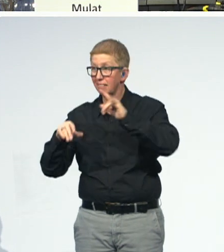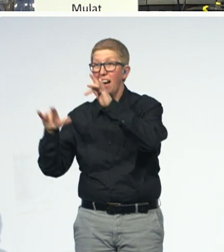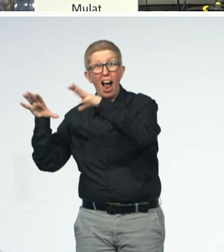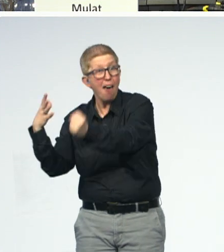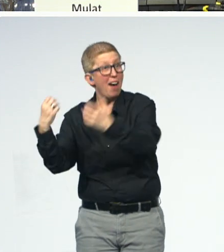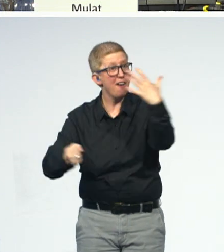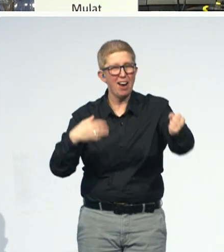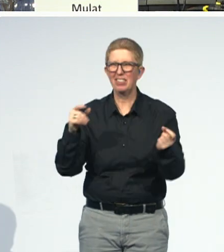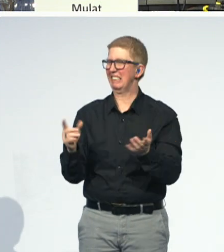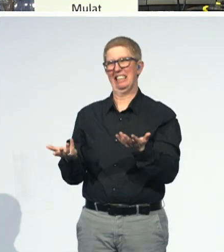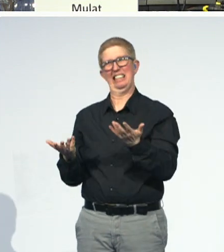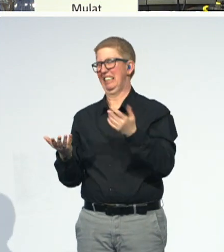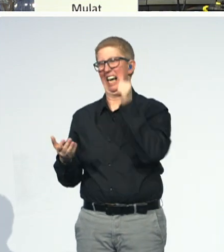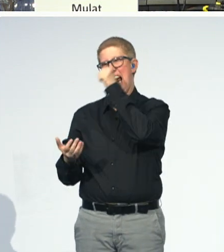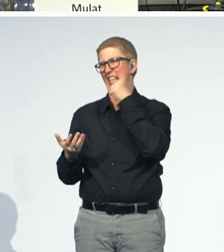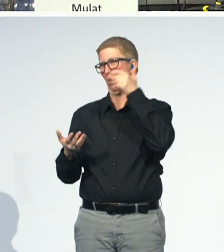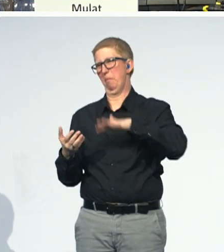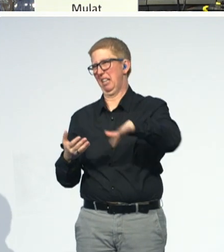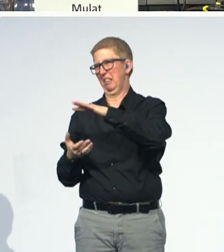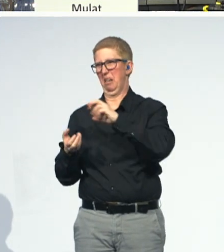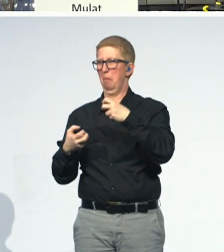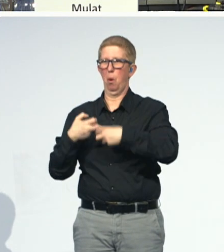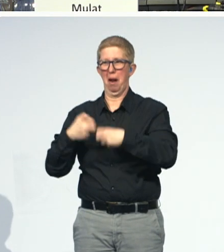internet services are not available.